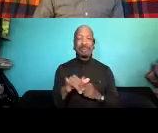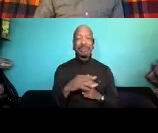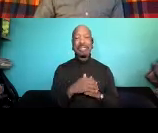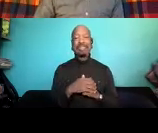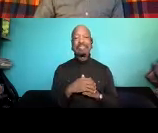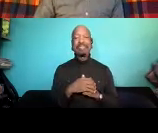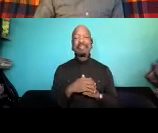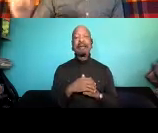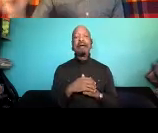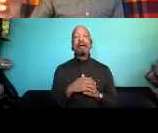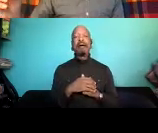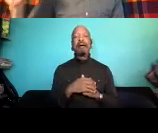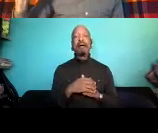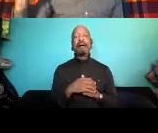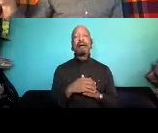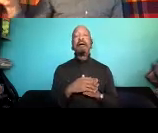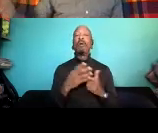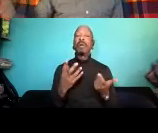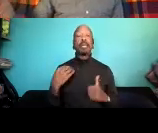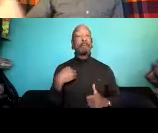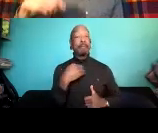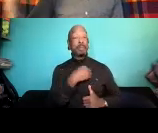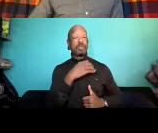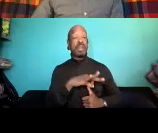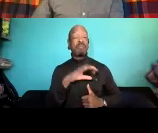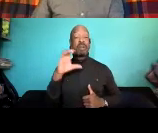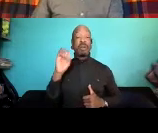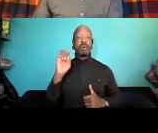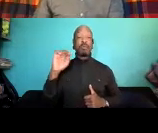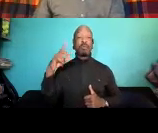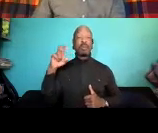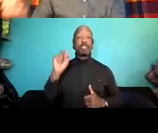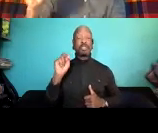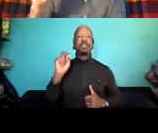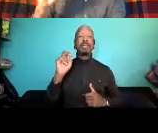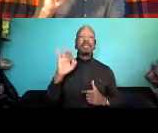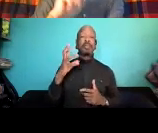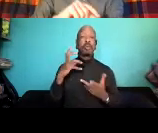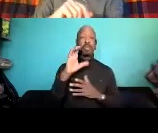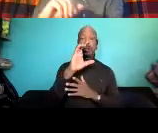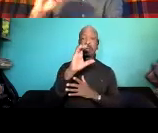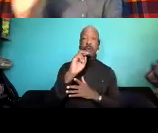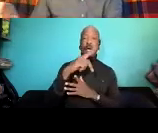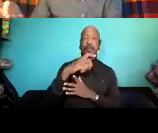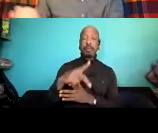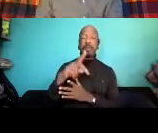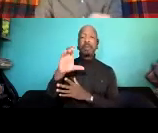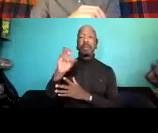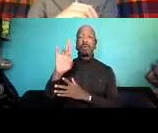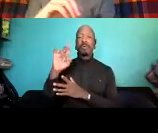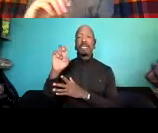Members of a corporation, if you want to form a cooperative corporation, members are